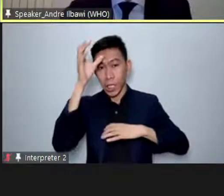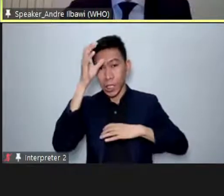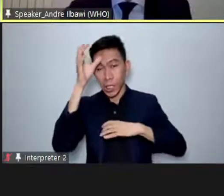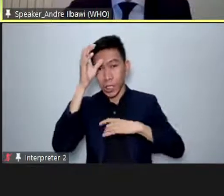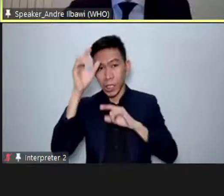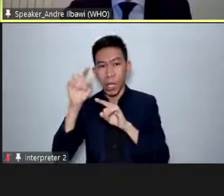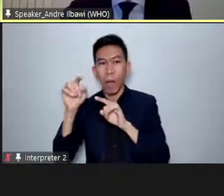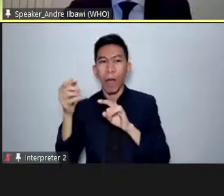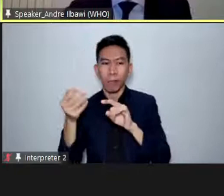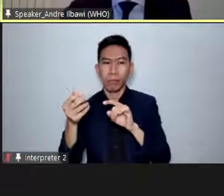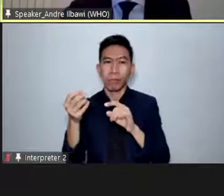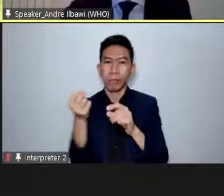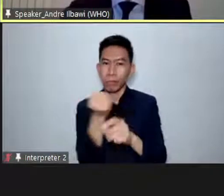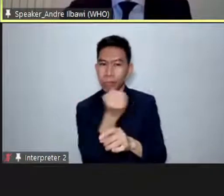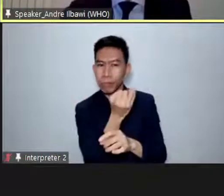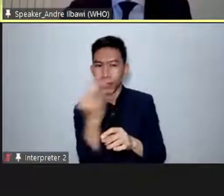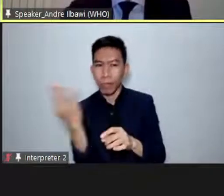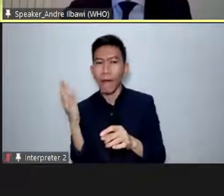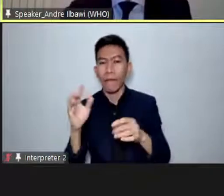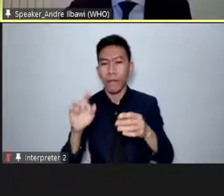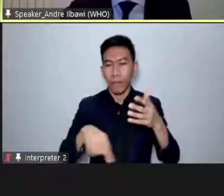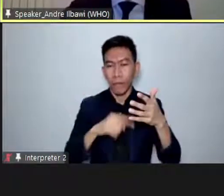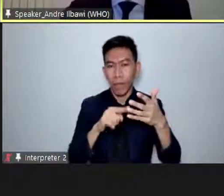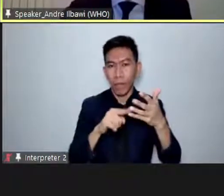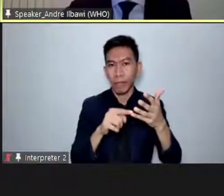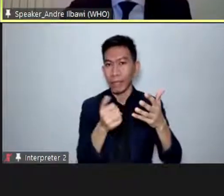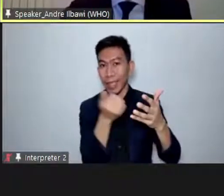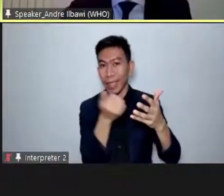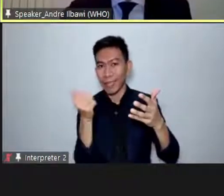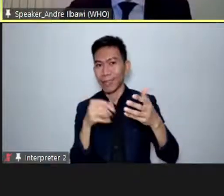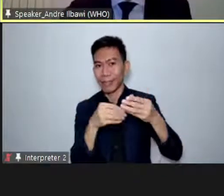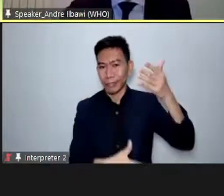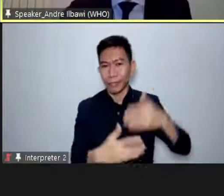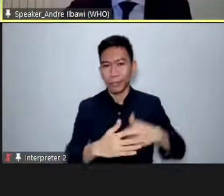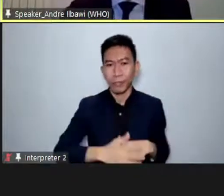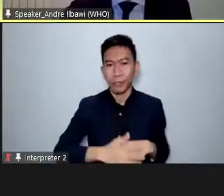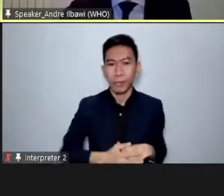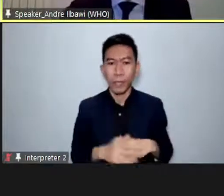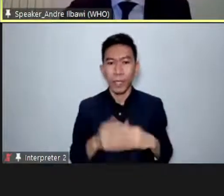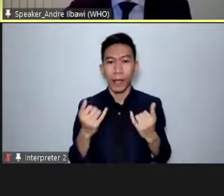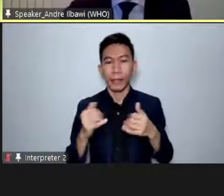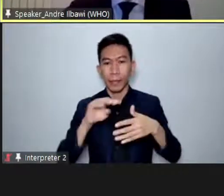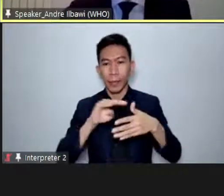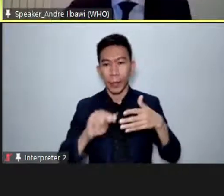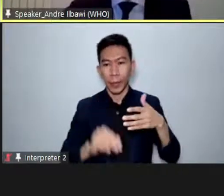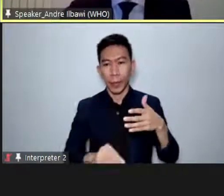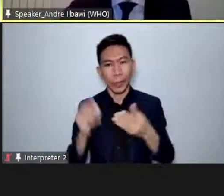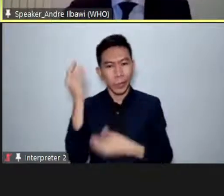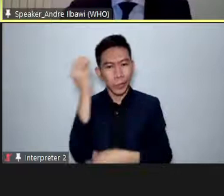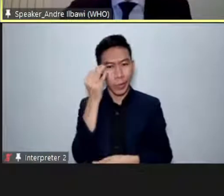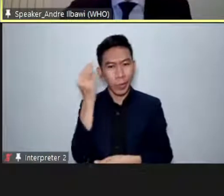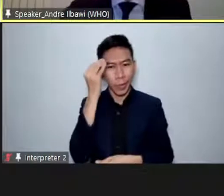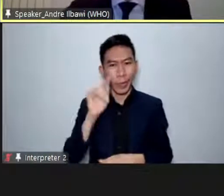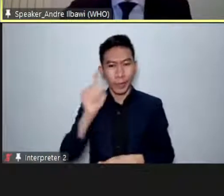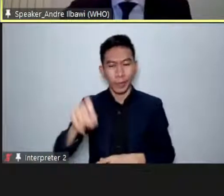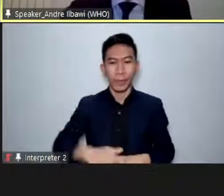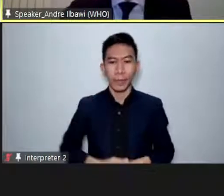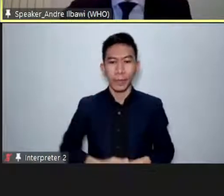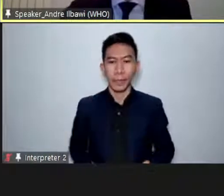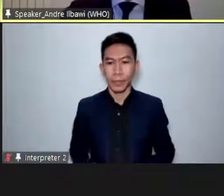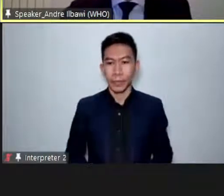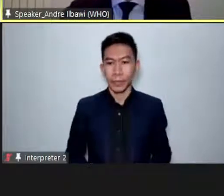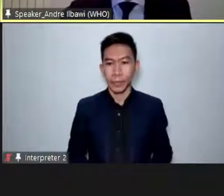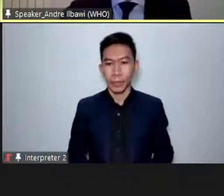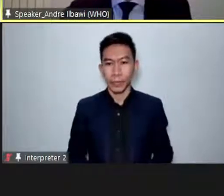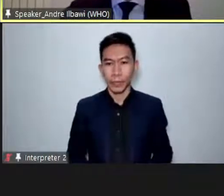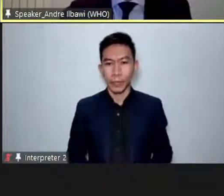other. Perhaps I can pause and allow each of you to reflect on this question and answer it.